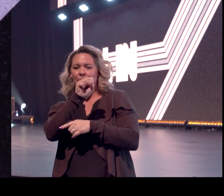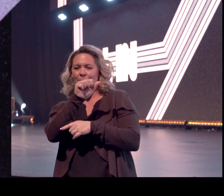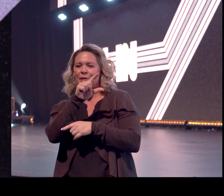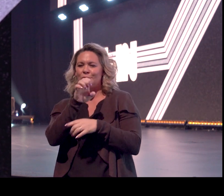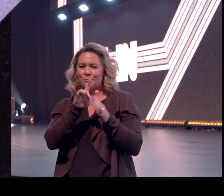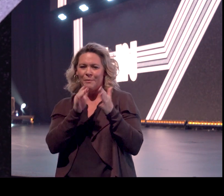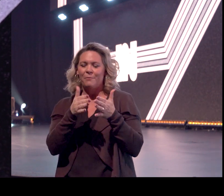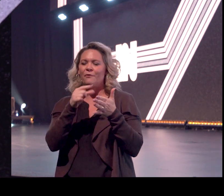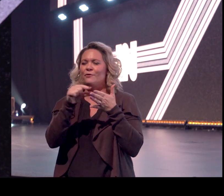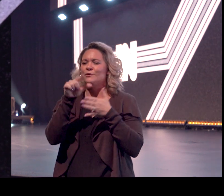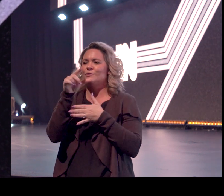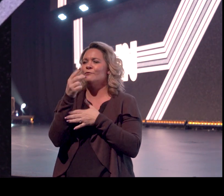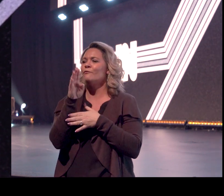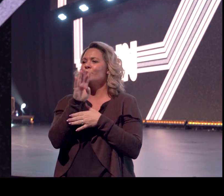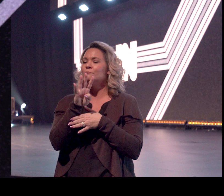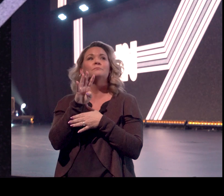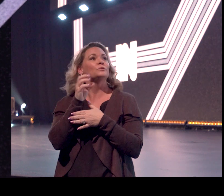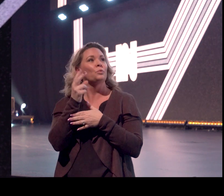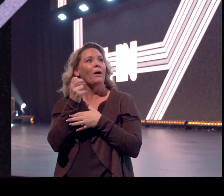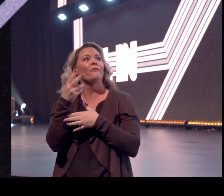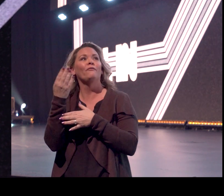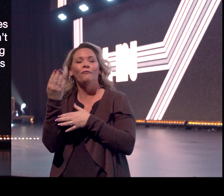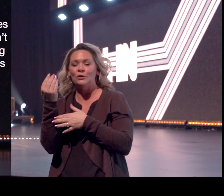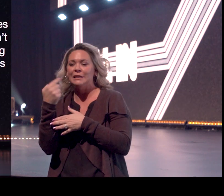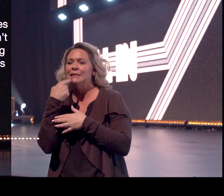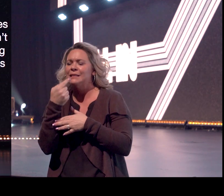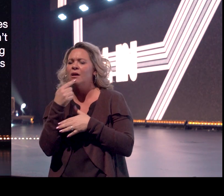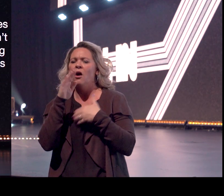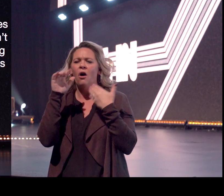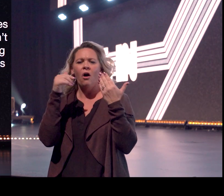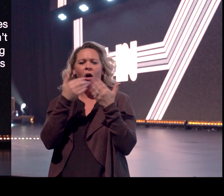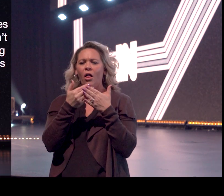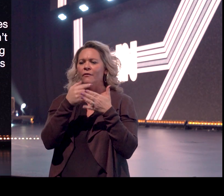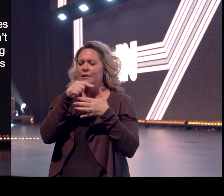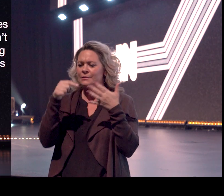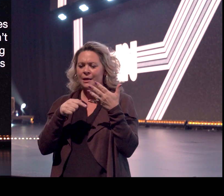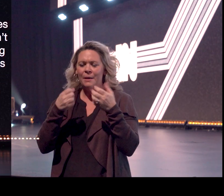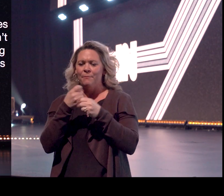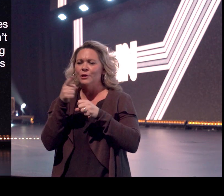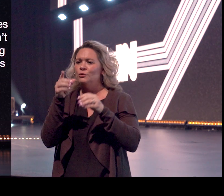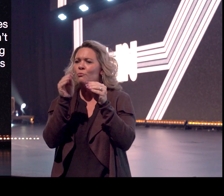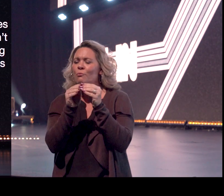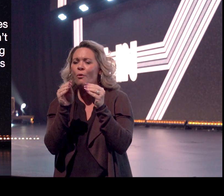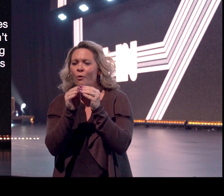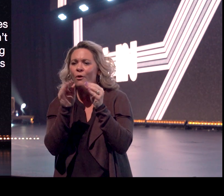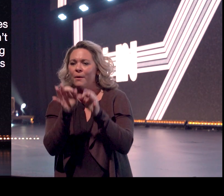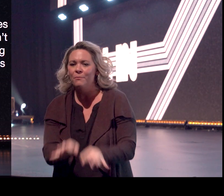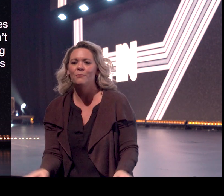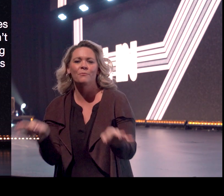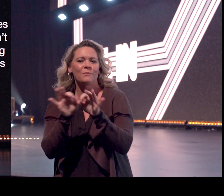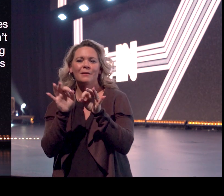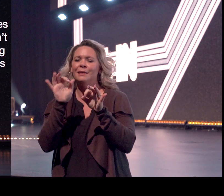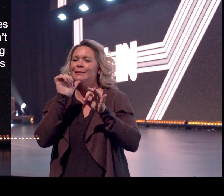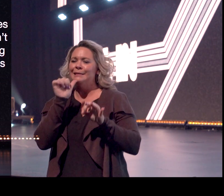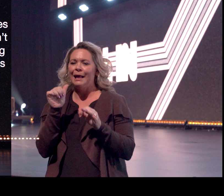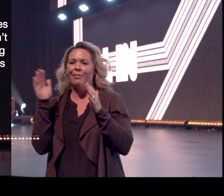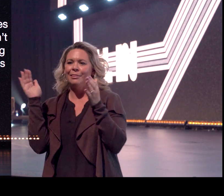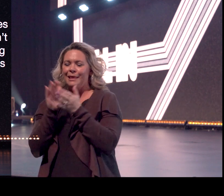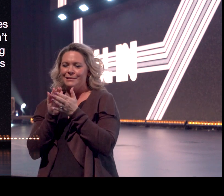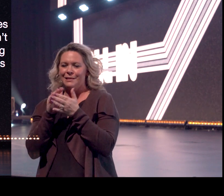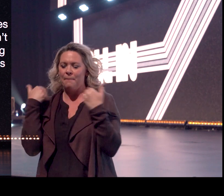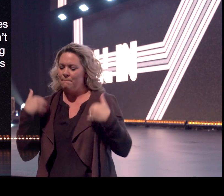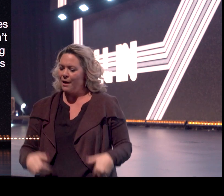like how the Message translation puts it. Verse 12, verse 14, he says, I want you to think about how all this makes you more significant, not